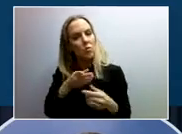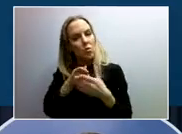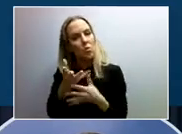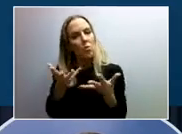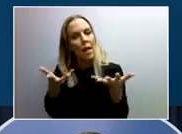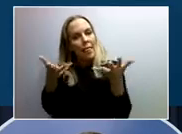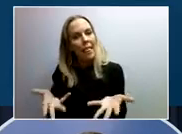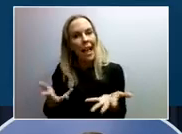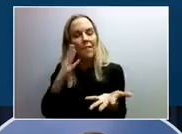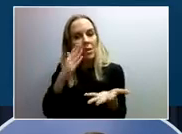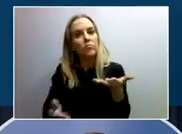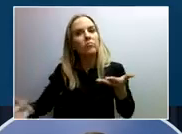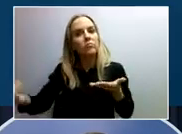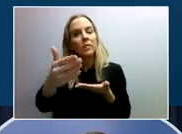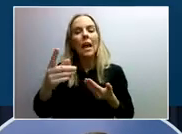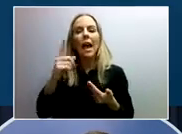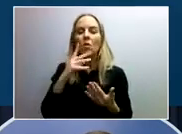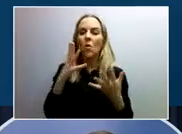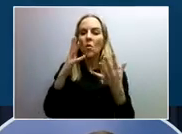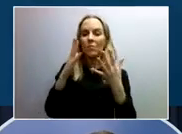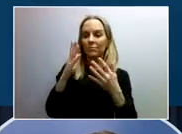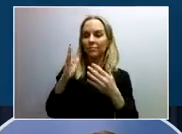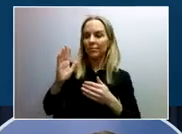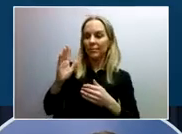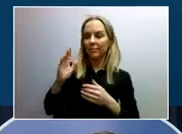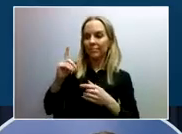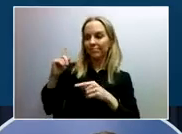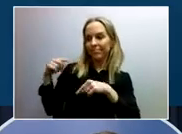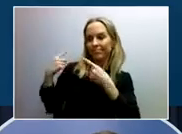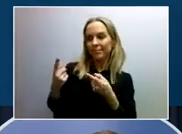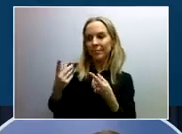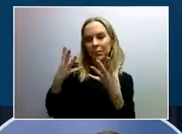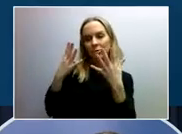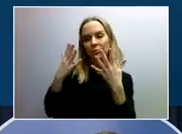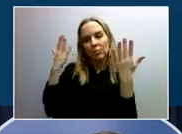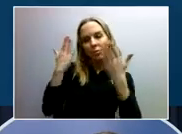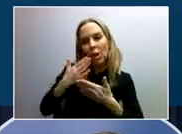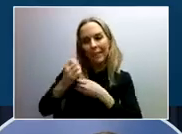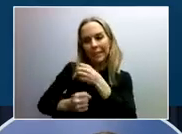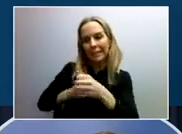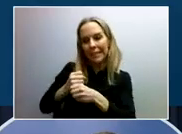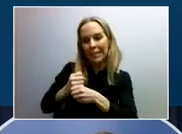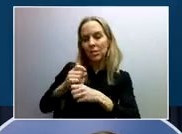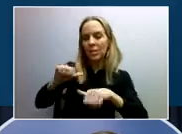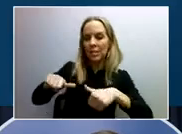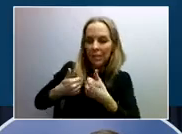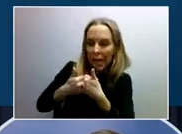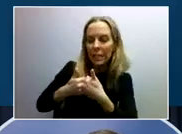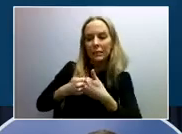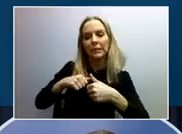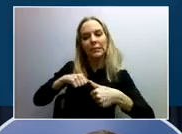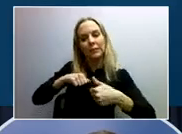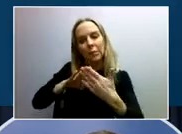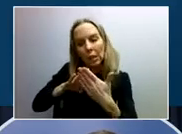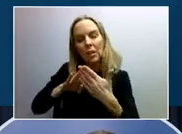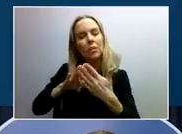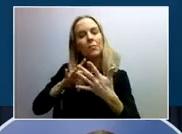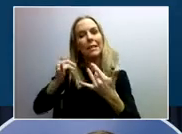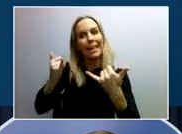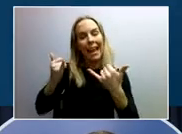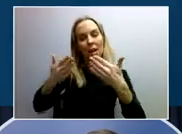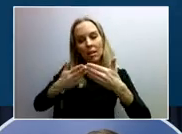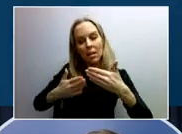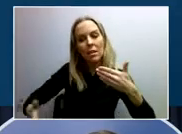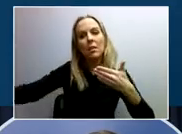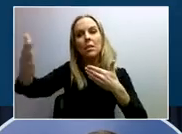couple years when it comes to the pandemic and those challenges, the dawn that is before us is going to